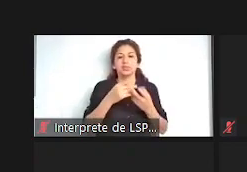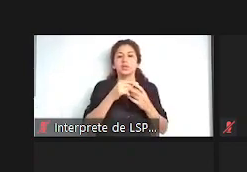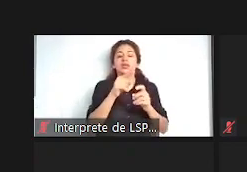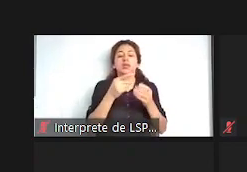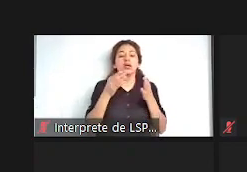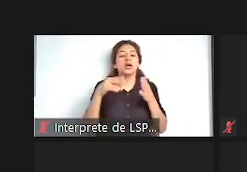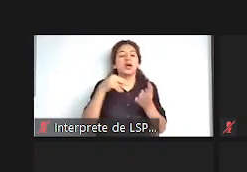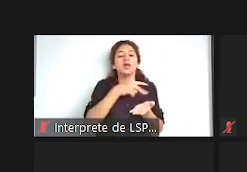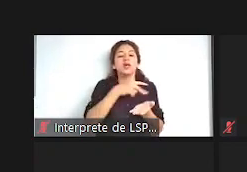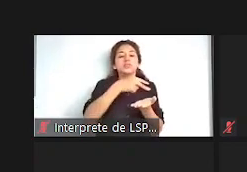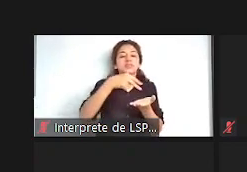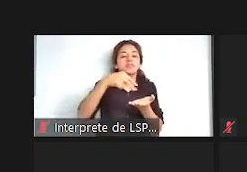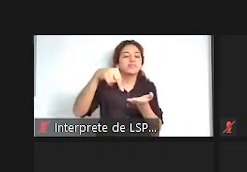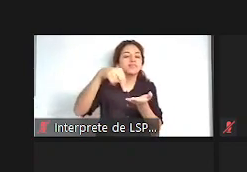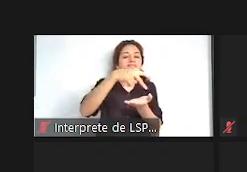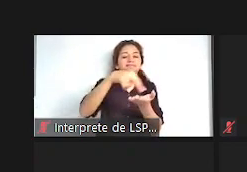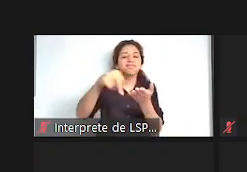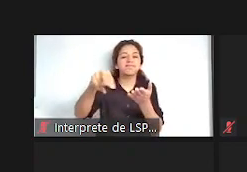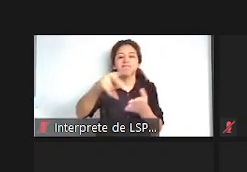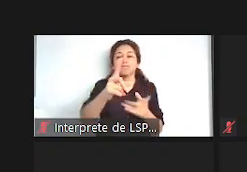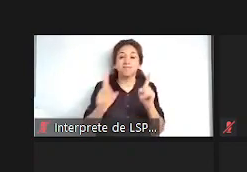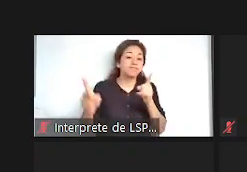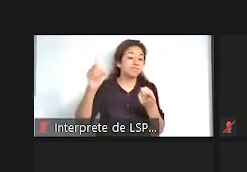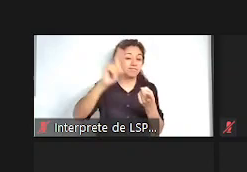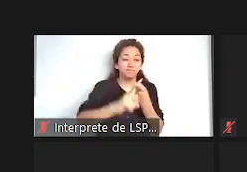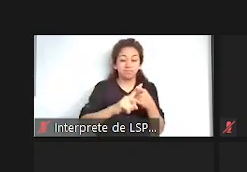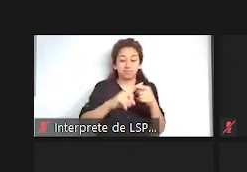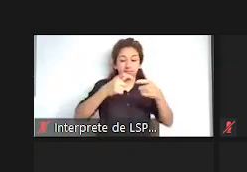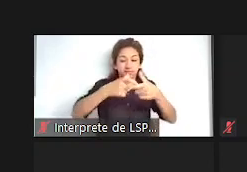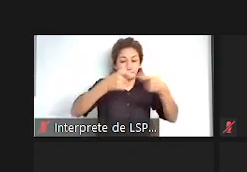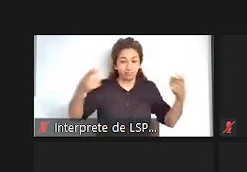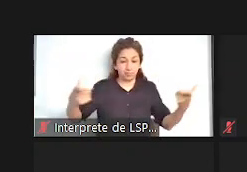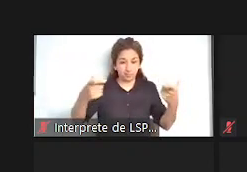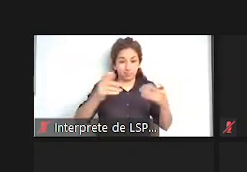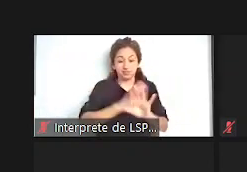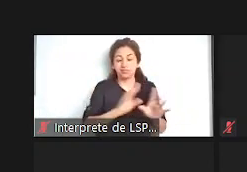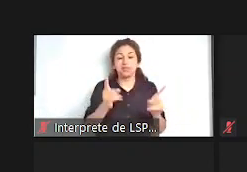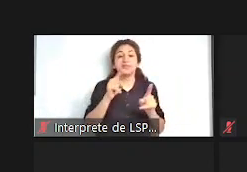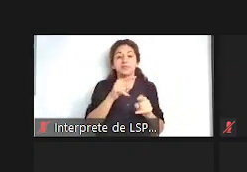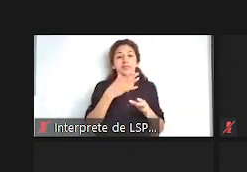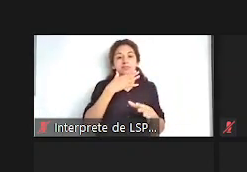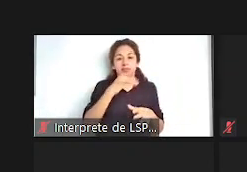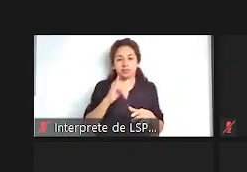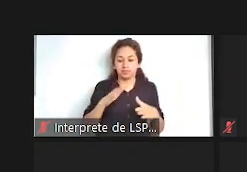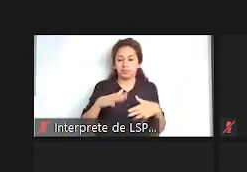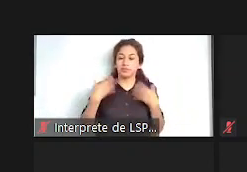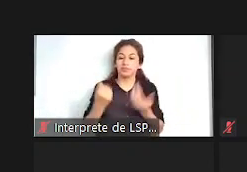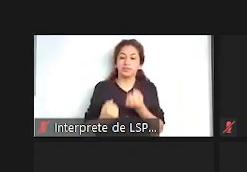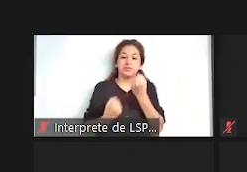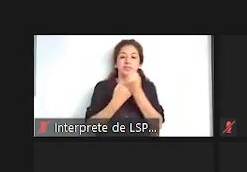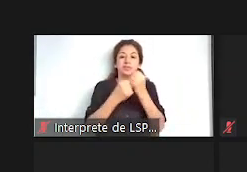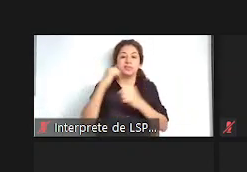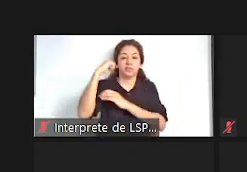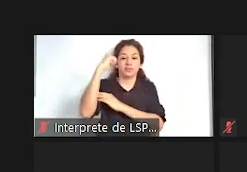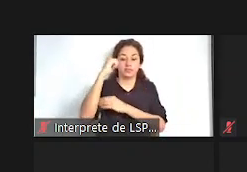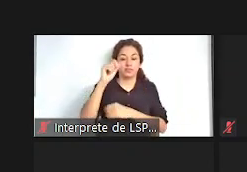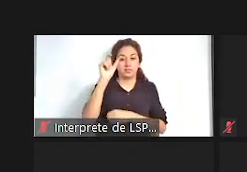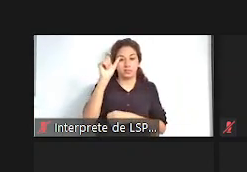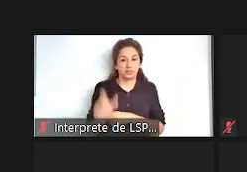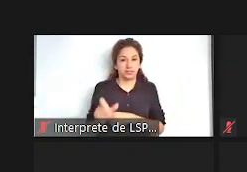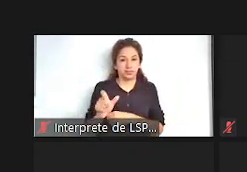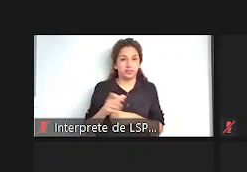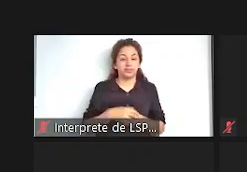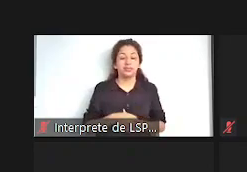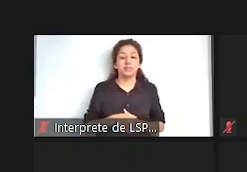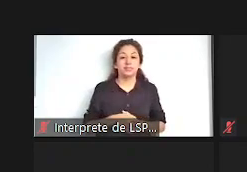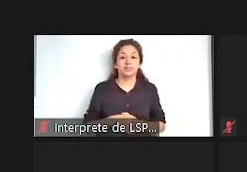could transit progressively towards formalities and there thus uh take into account